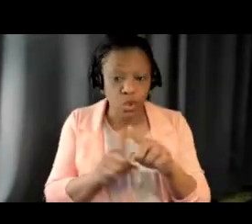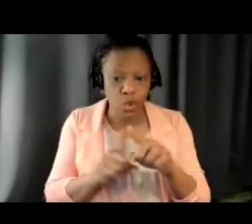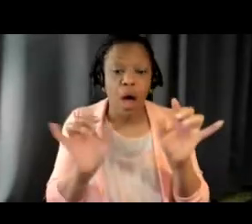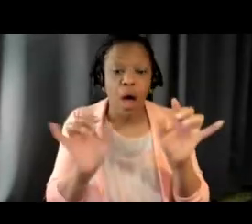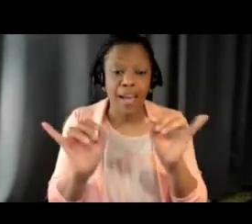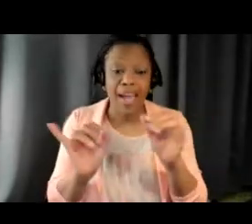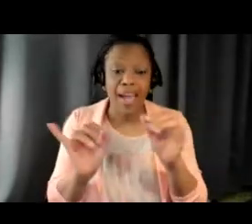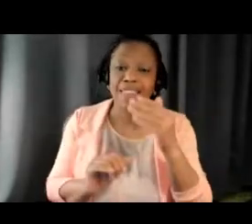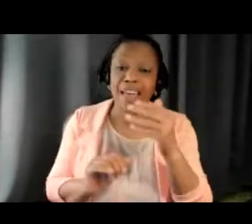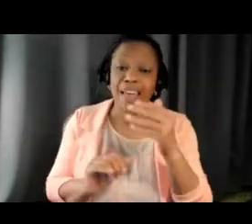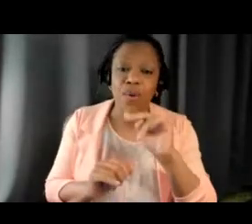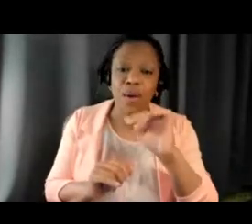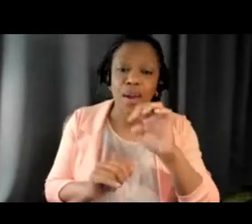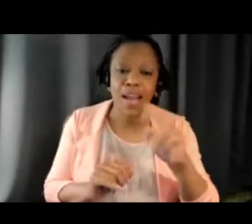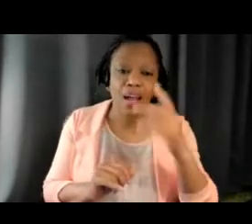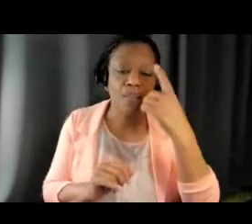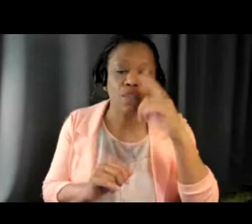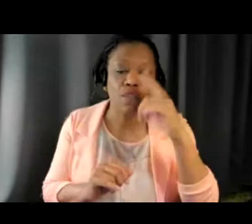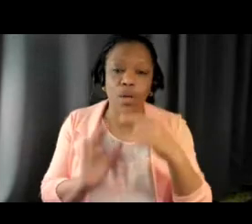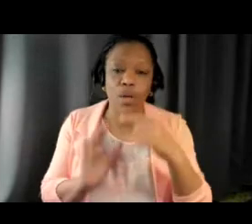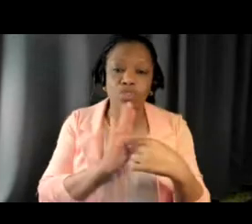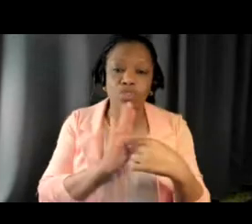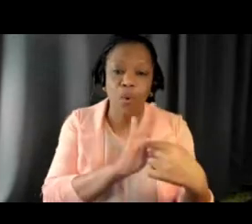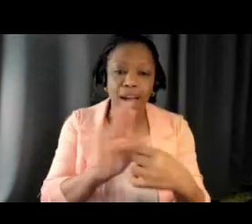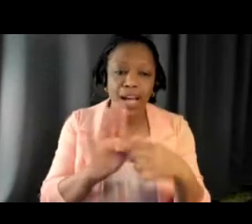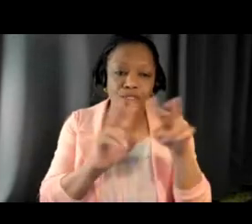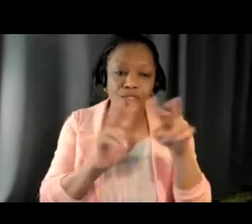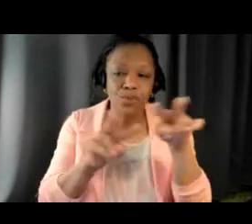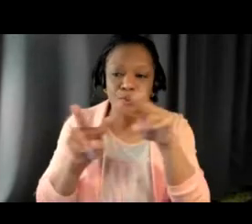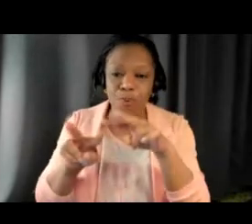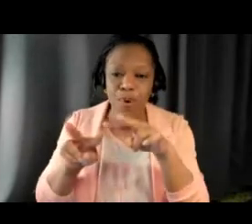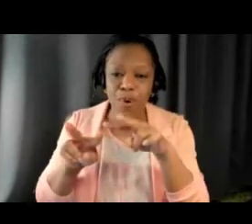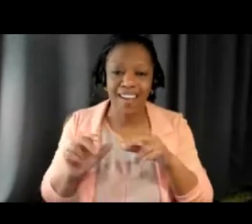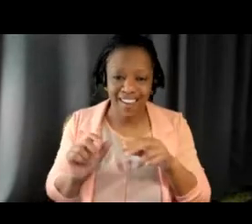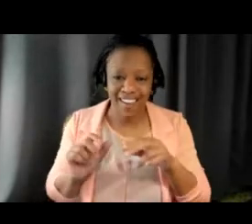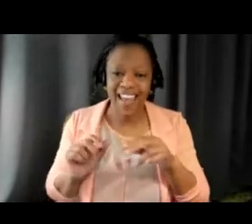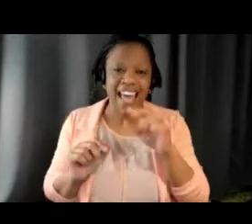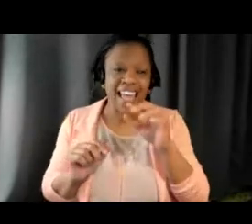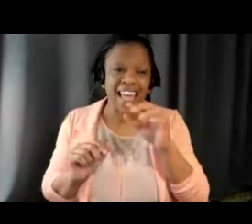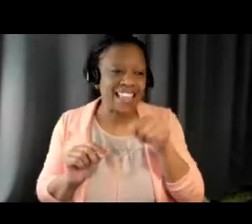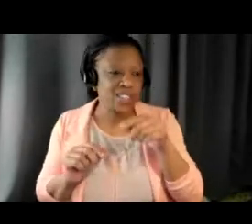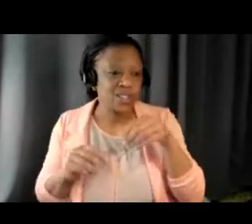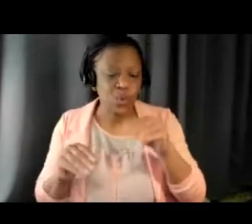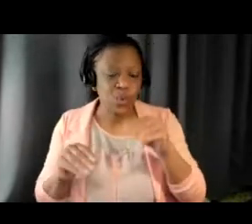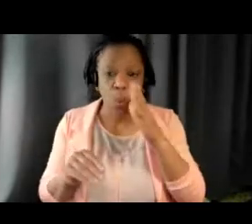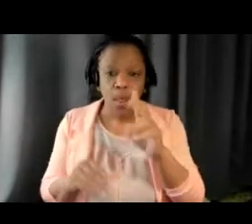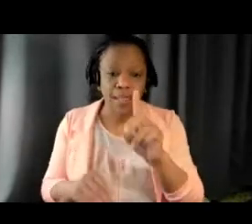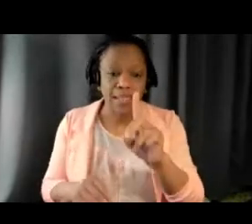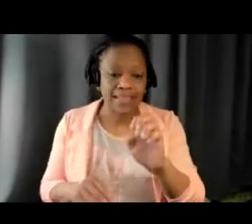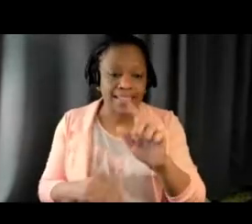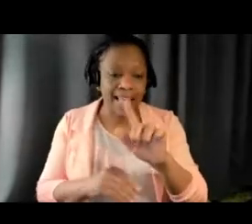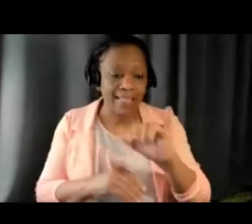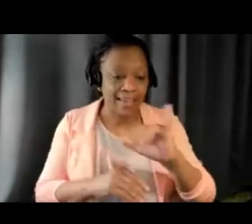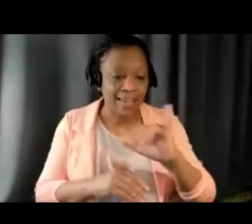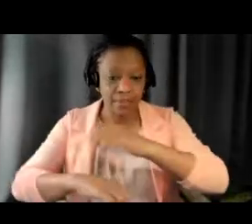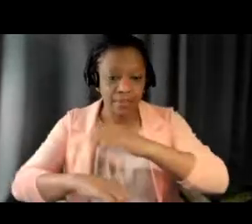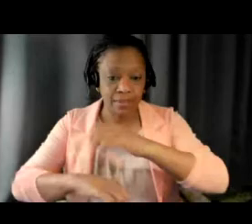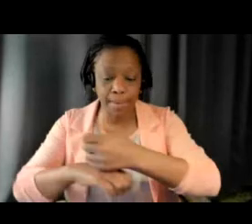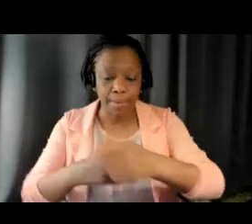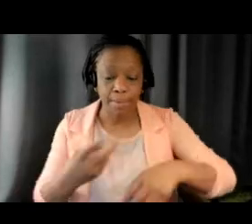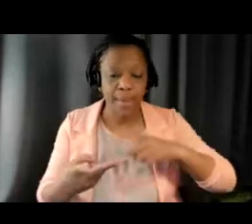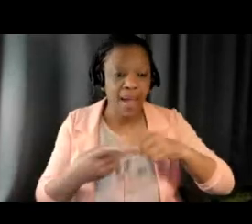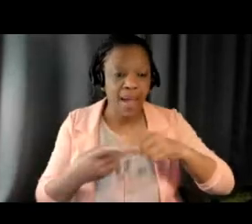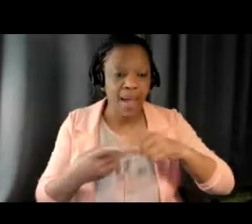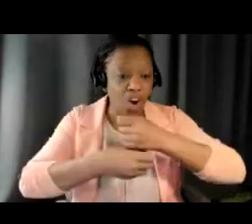us around a little bit. No And this problem. store also will have, again, the deli. It will have a coffee station, Mm-hmm. and so we will